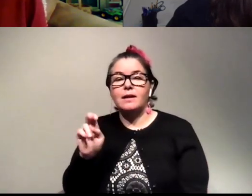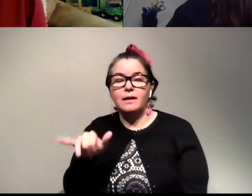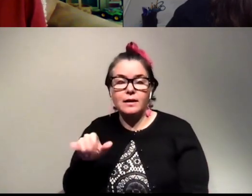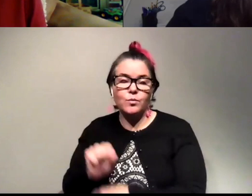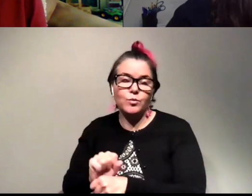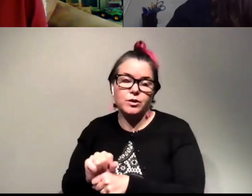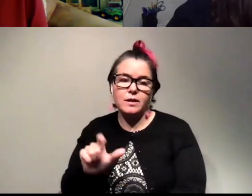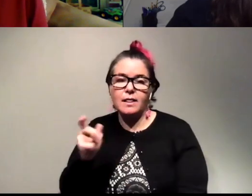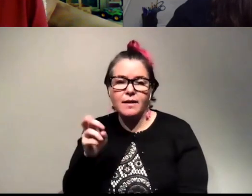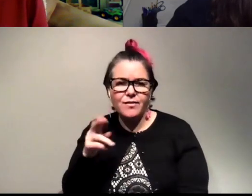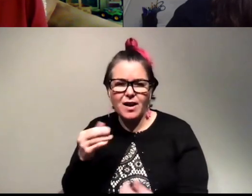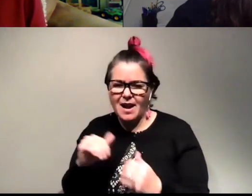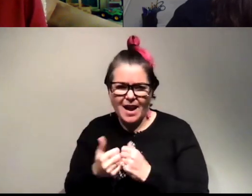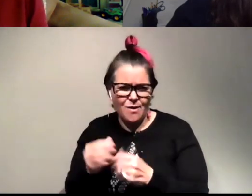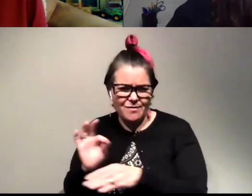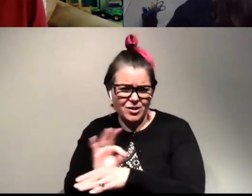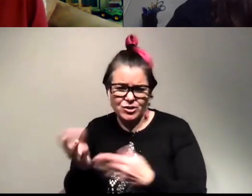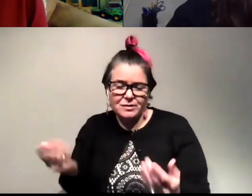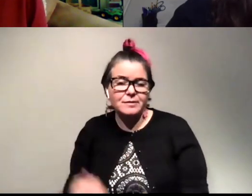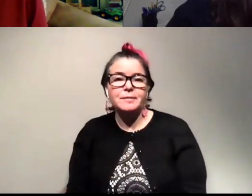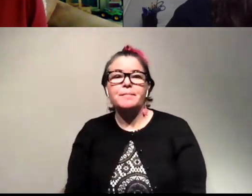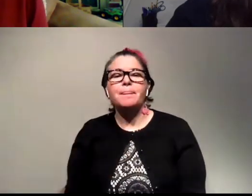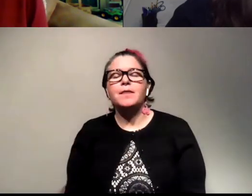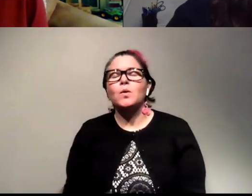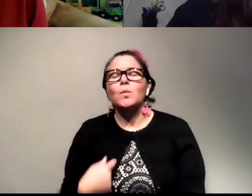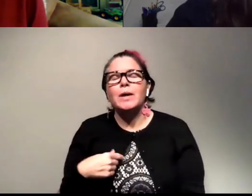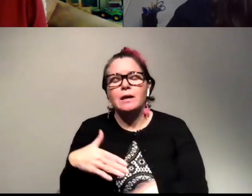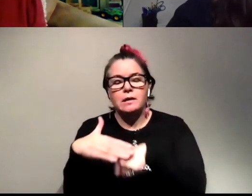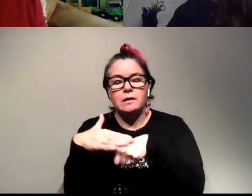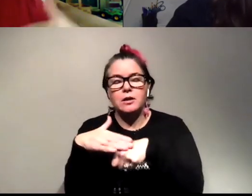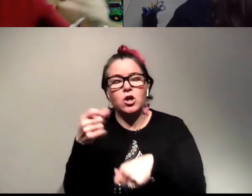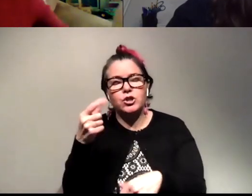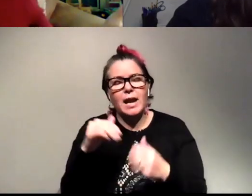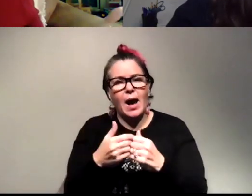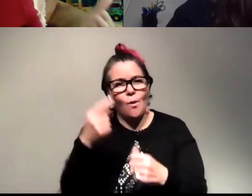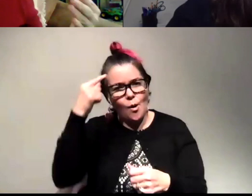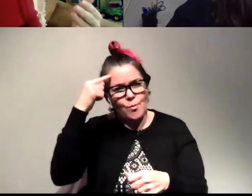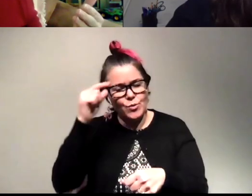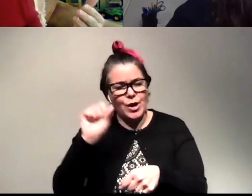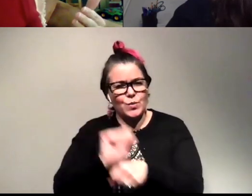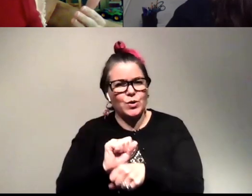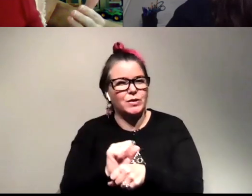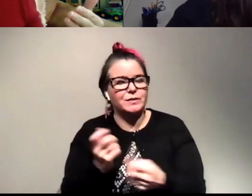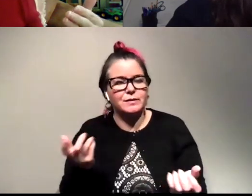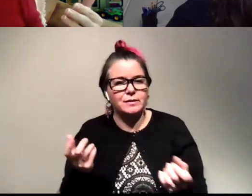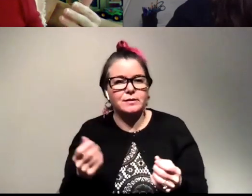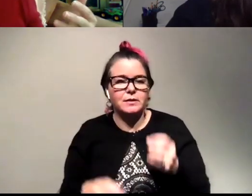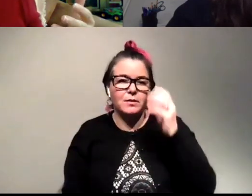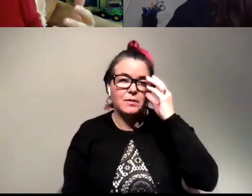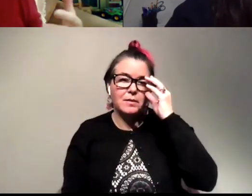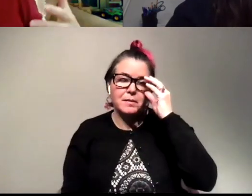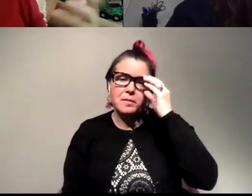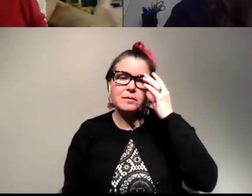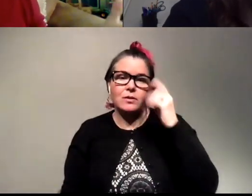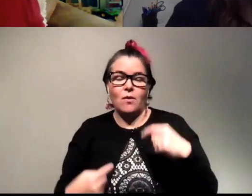works. We barely understand how the brain works. So in order to get to a point where I could sort